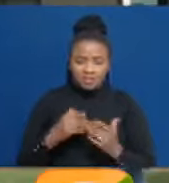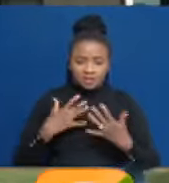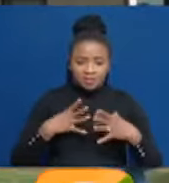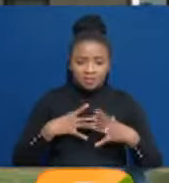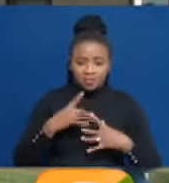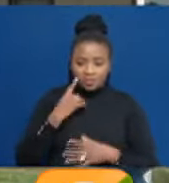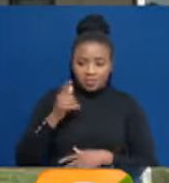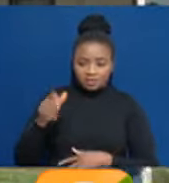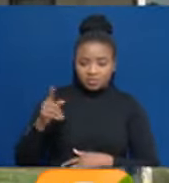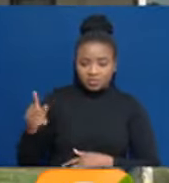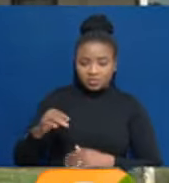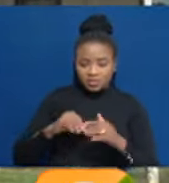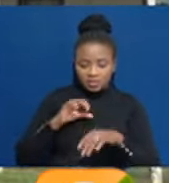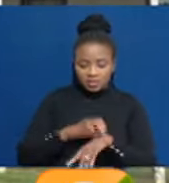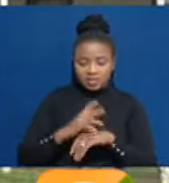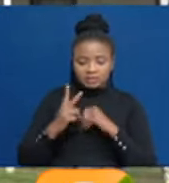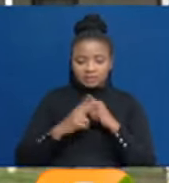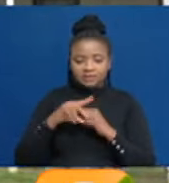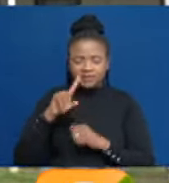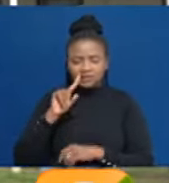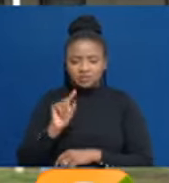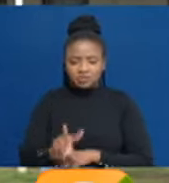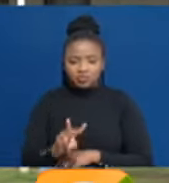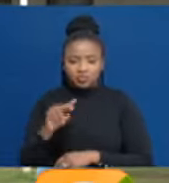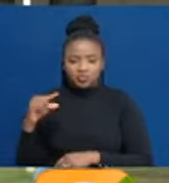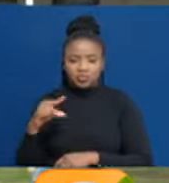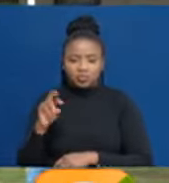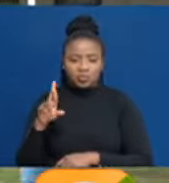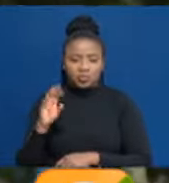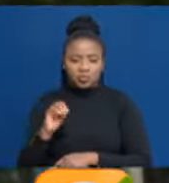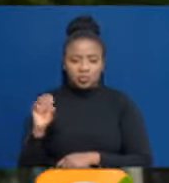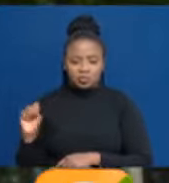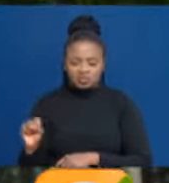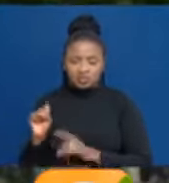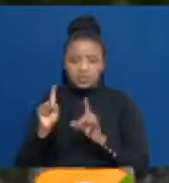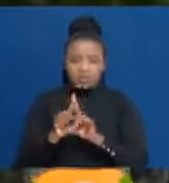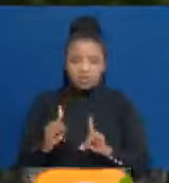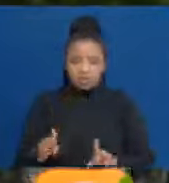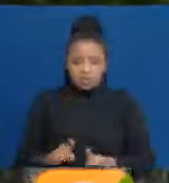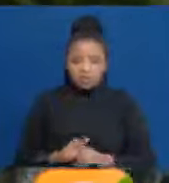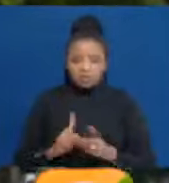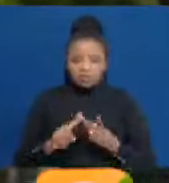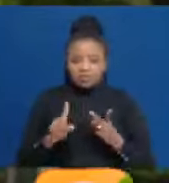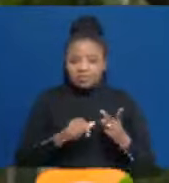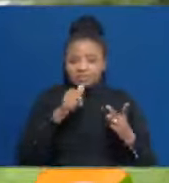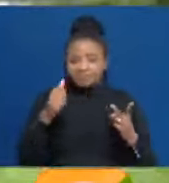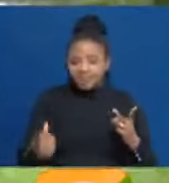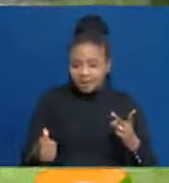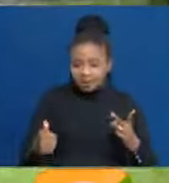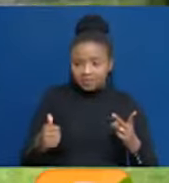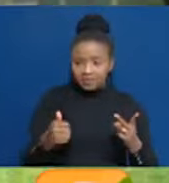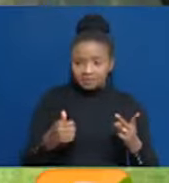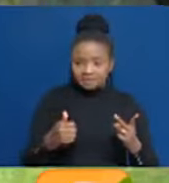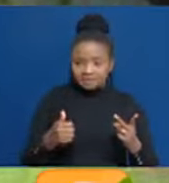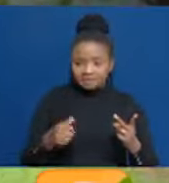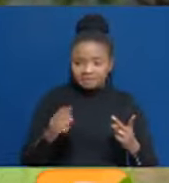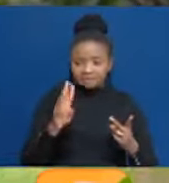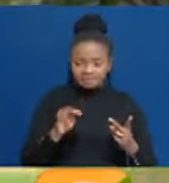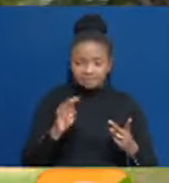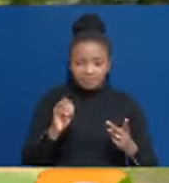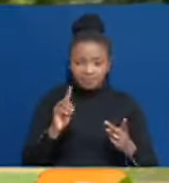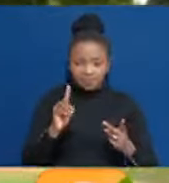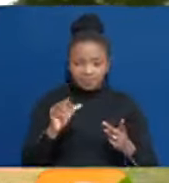he carded 72 gross to claim overall title. He was four shots ahead of clubmate Moda